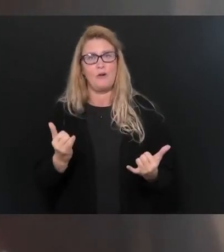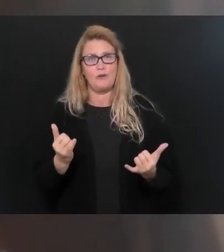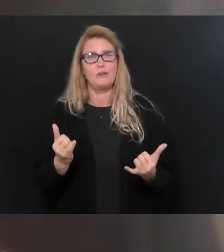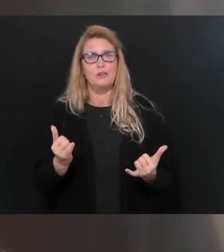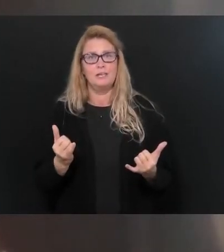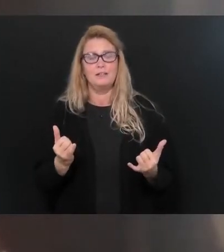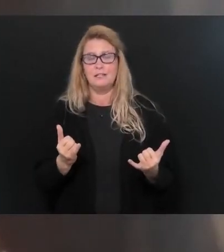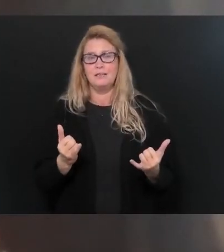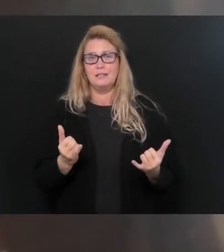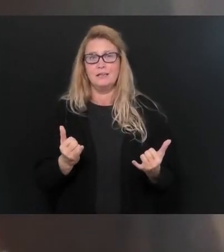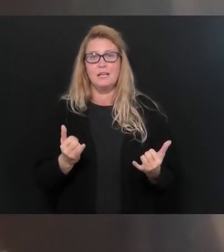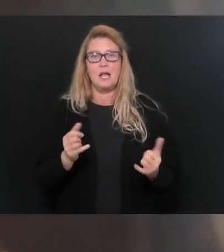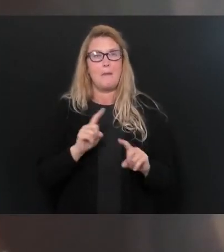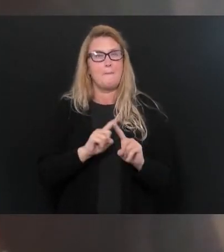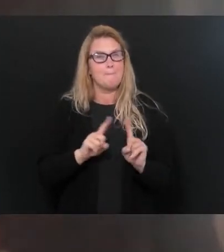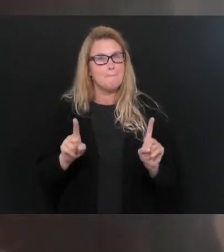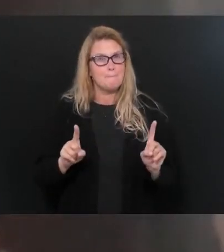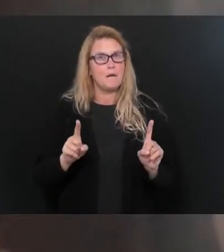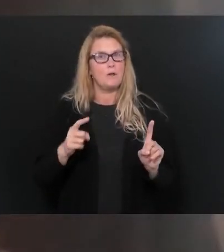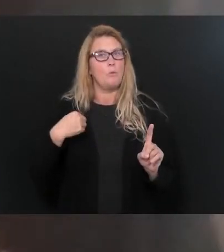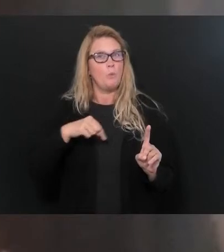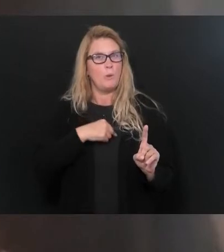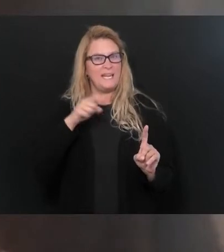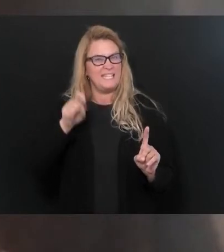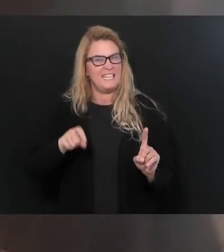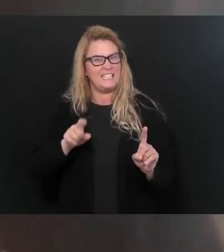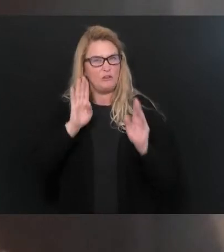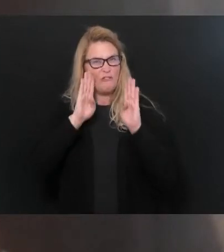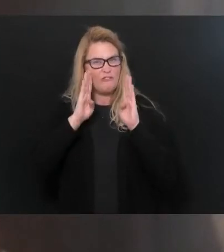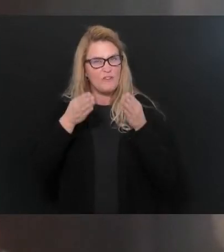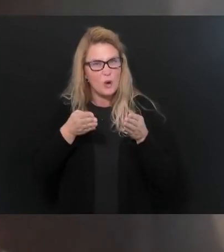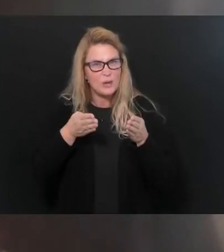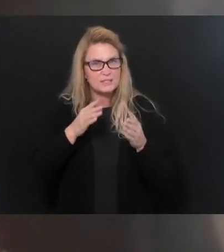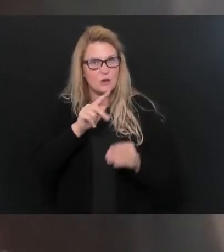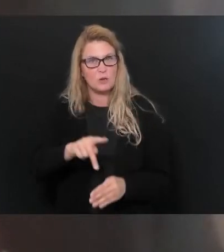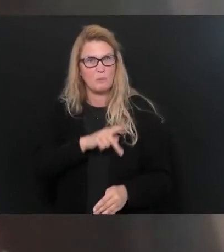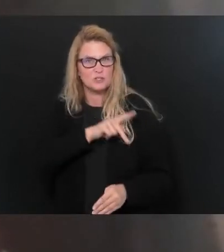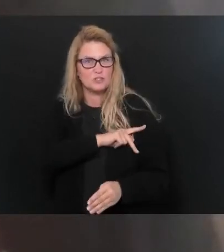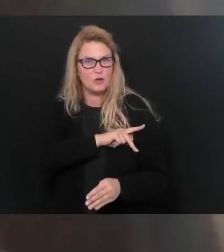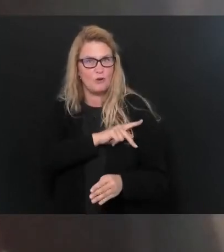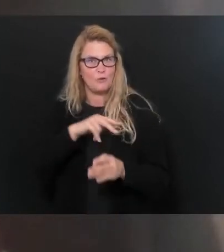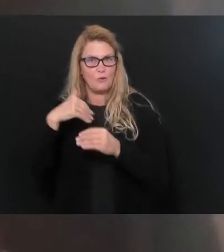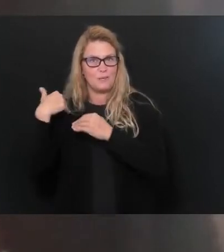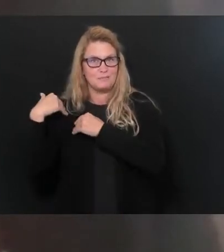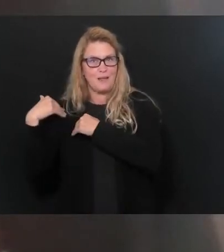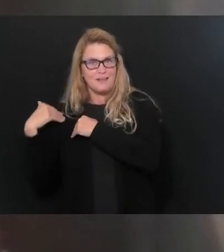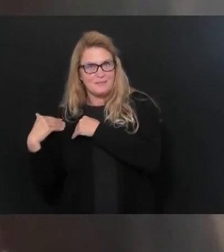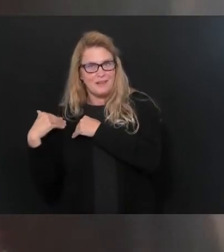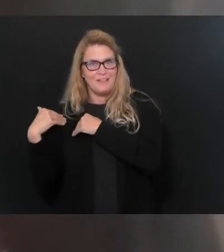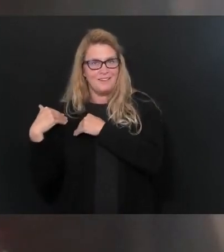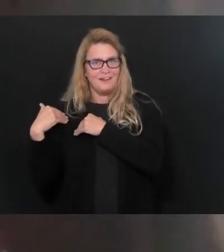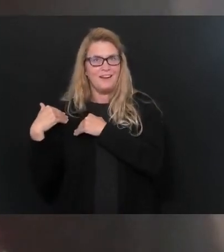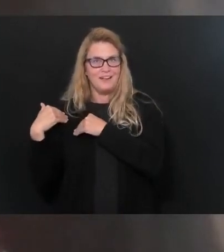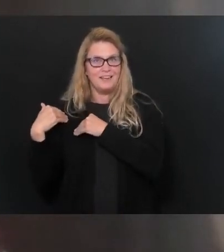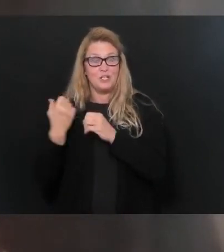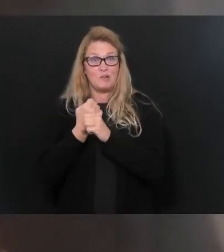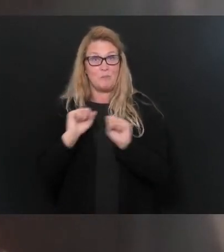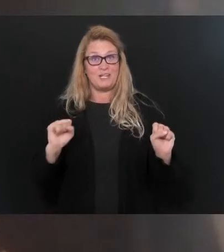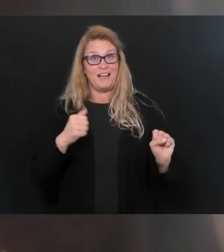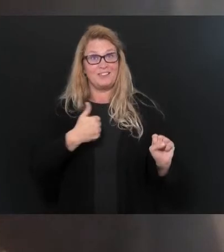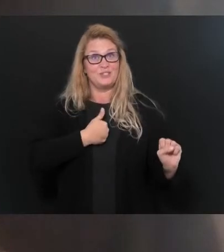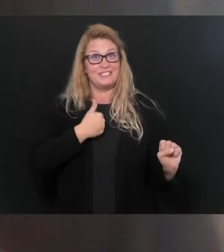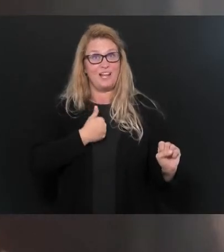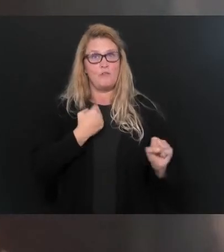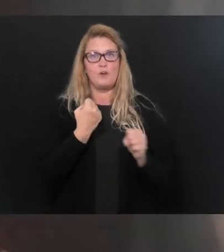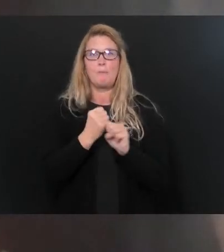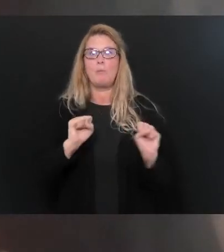all bear an incredible focus on our personal responsibility to protect ourselves and to protect each